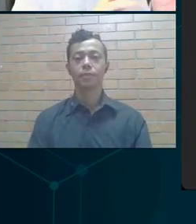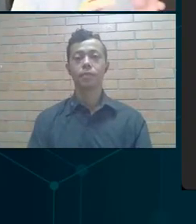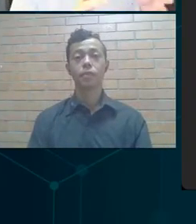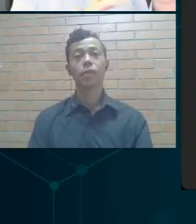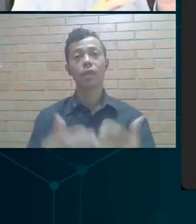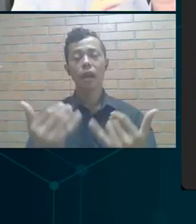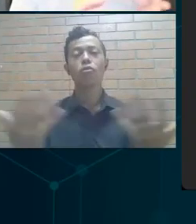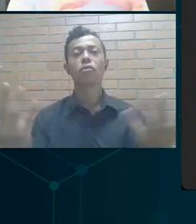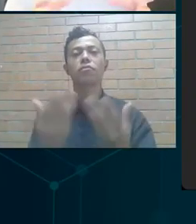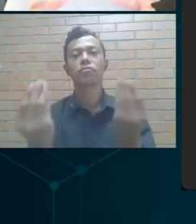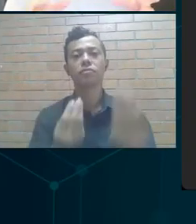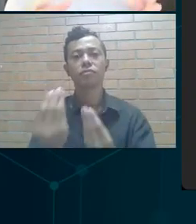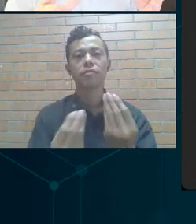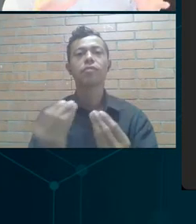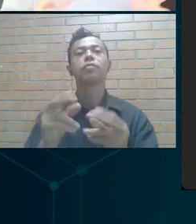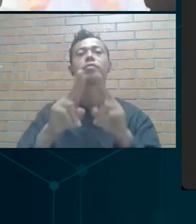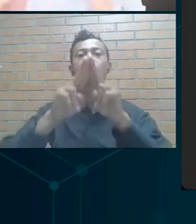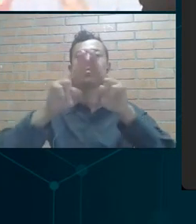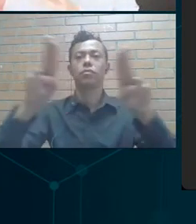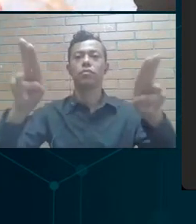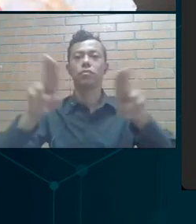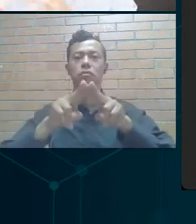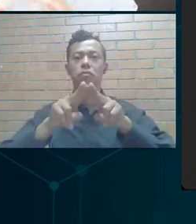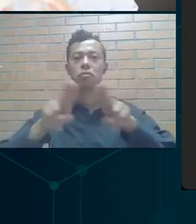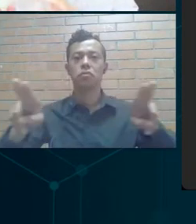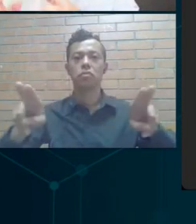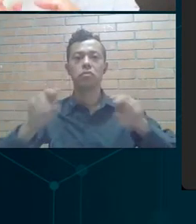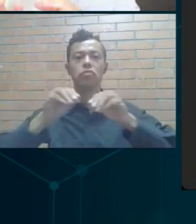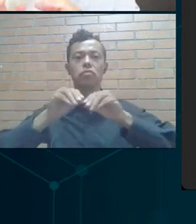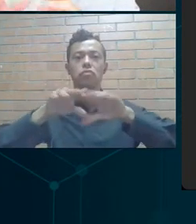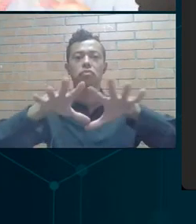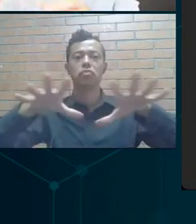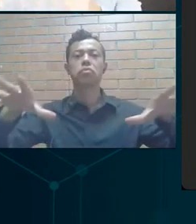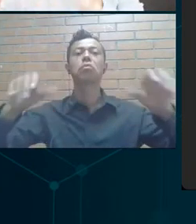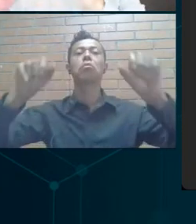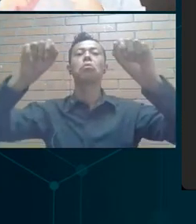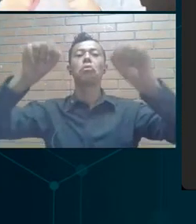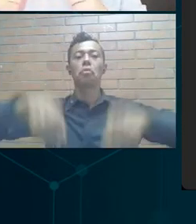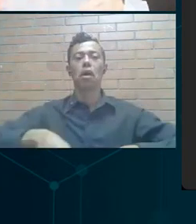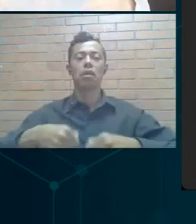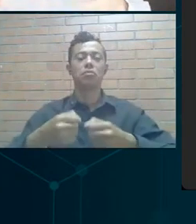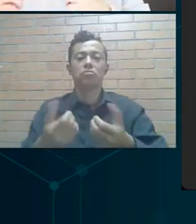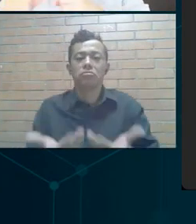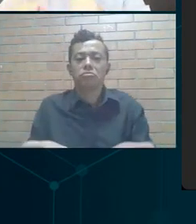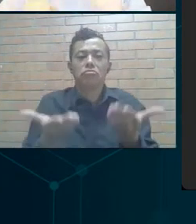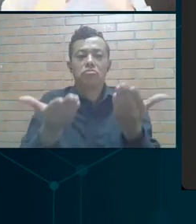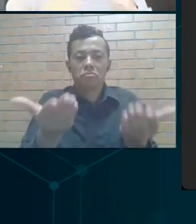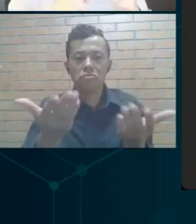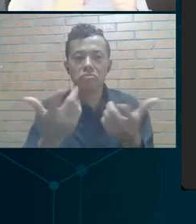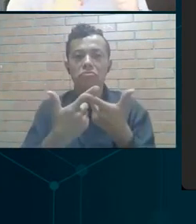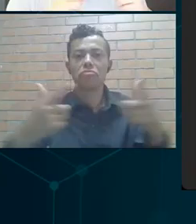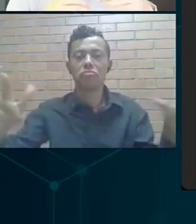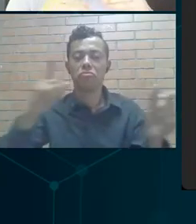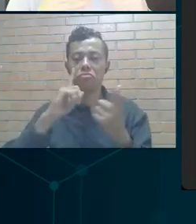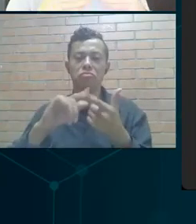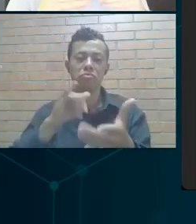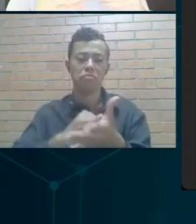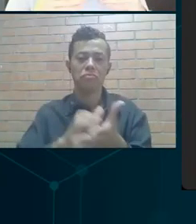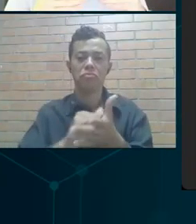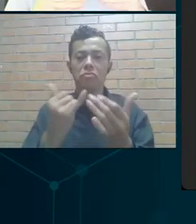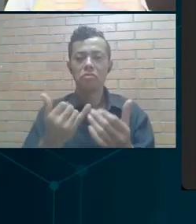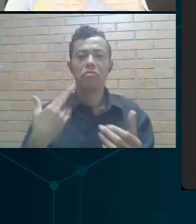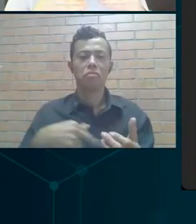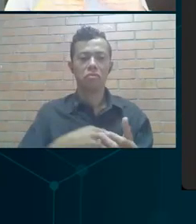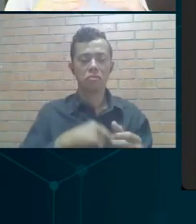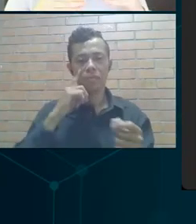see there the agility and acceleration and the change in model, right? Today, we're picking components off the shelf and being able to